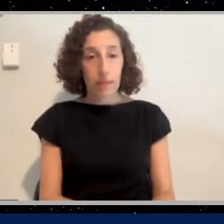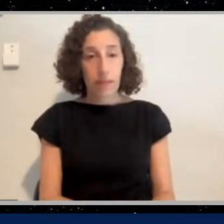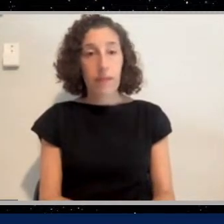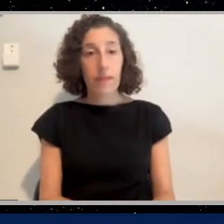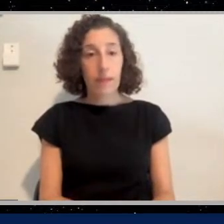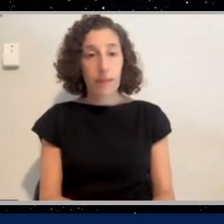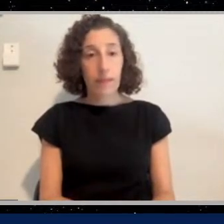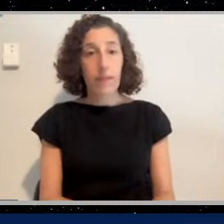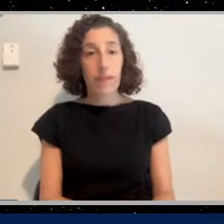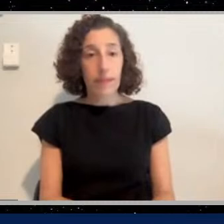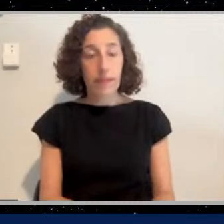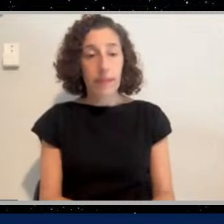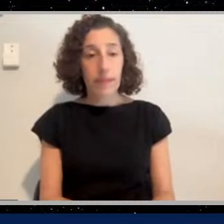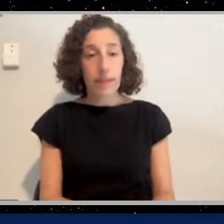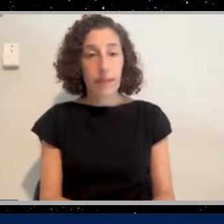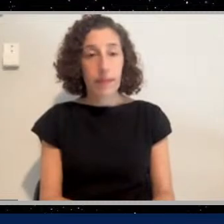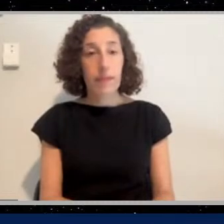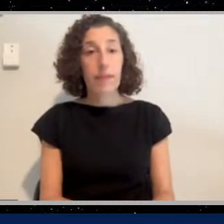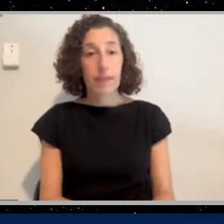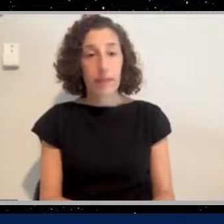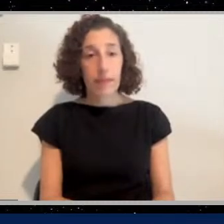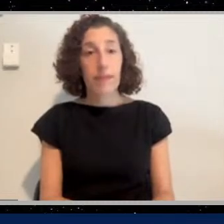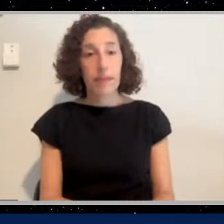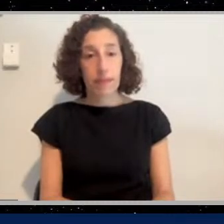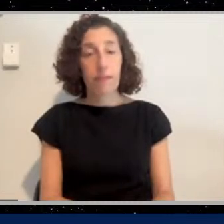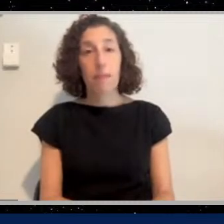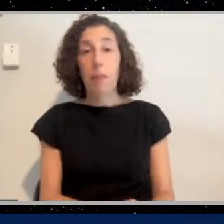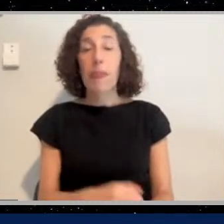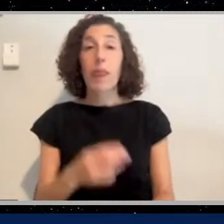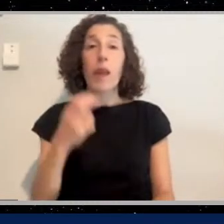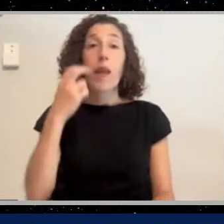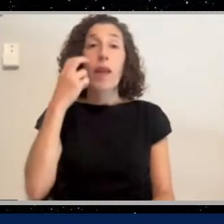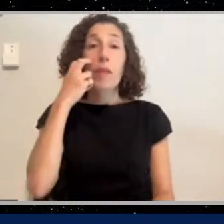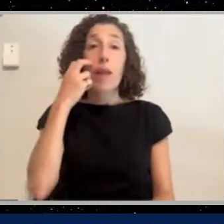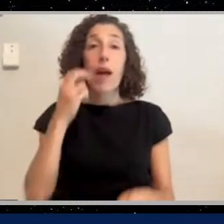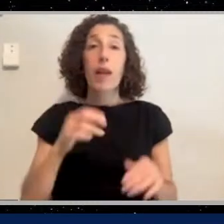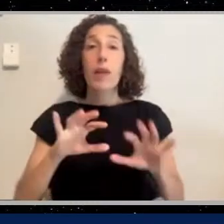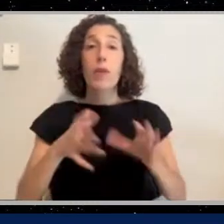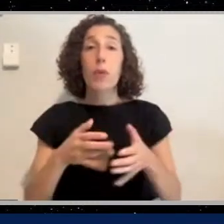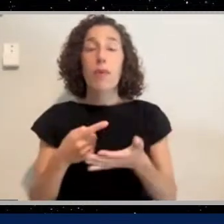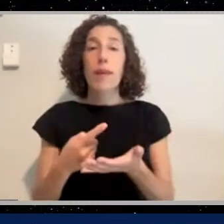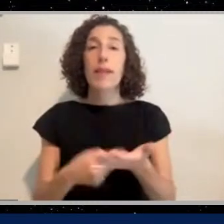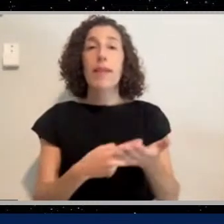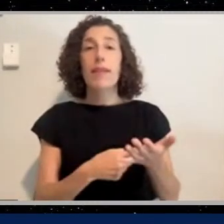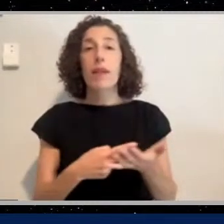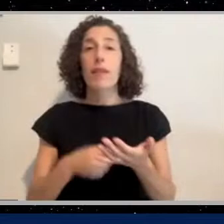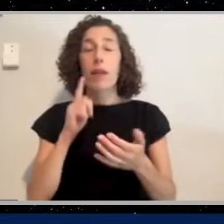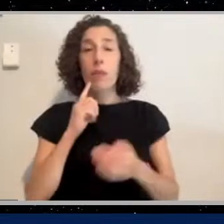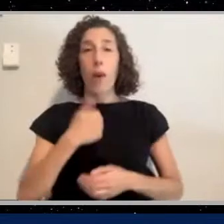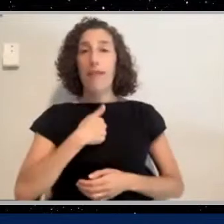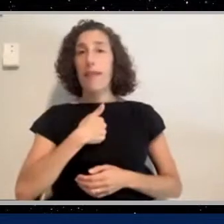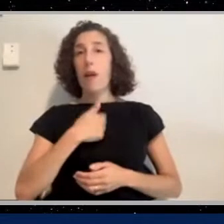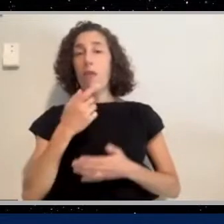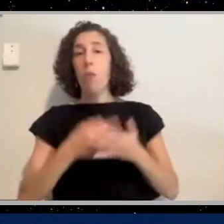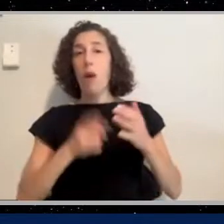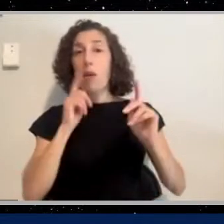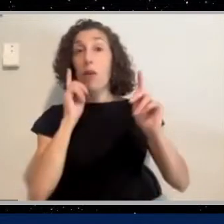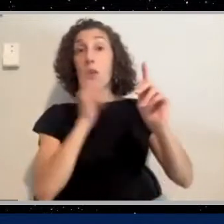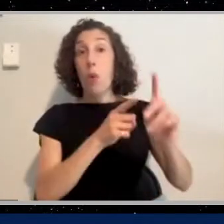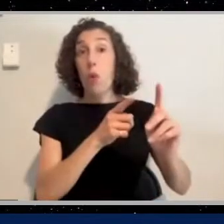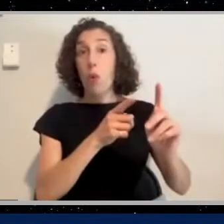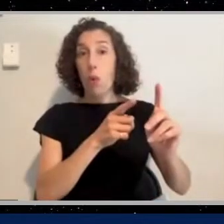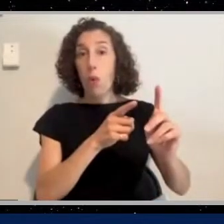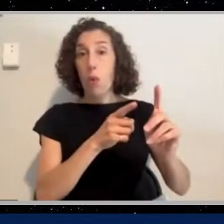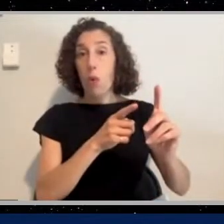we've been working on things that would answer some questions that we have. our hope is through universal design that